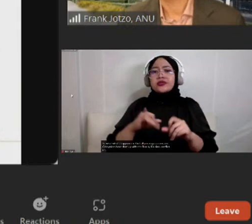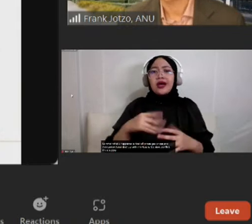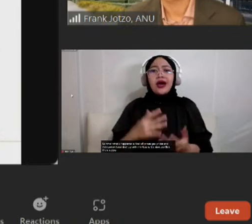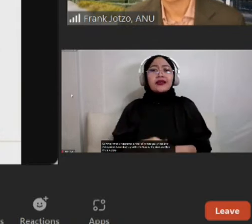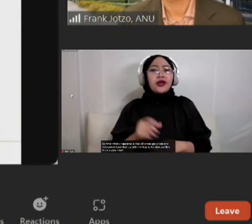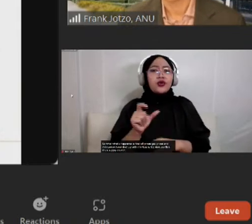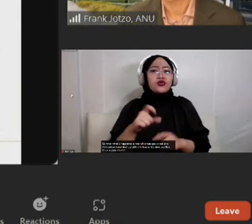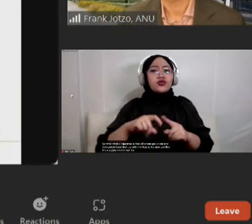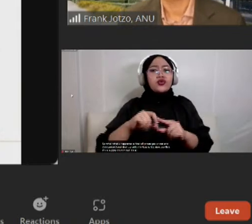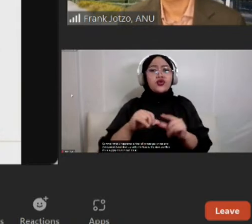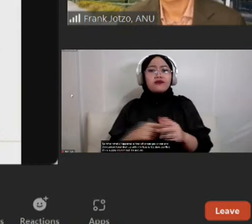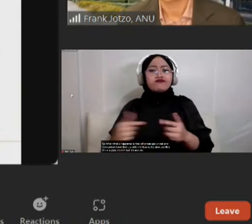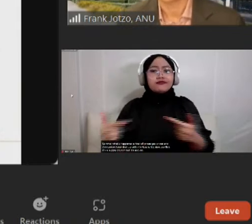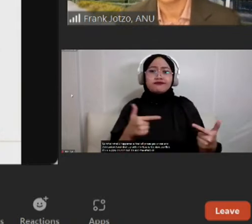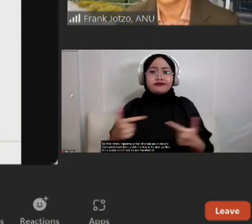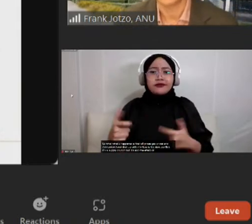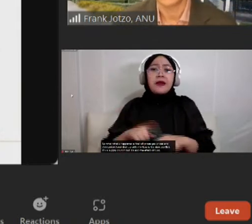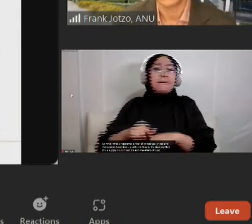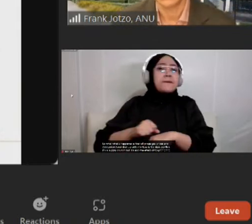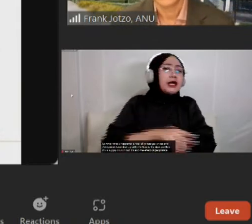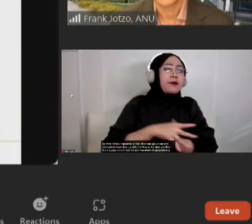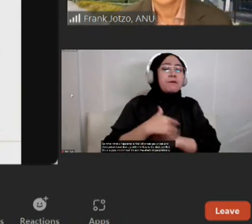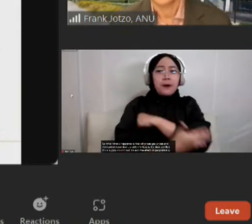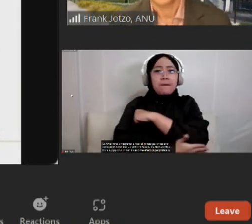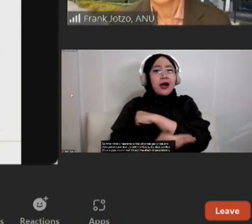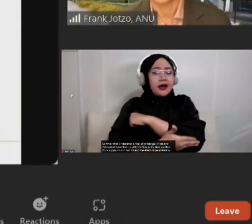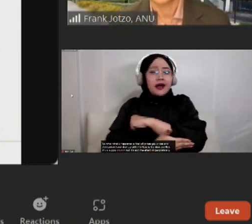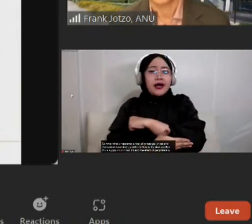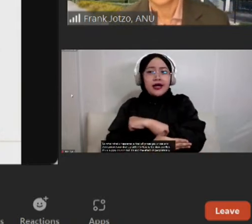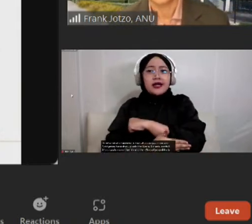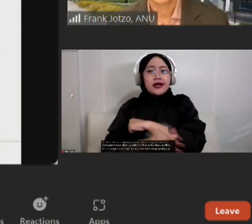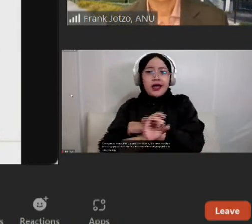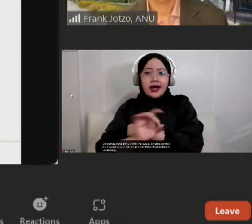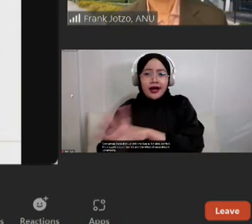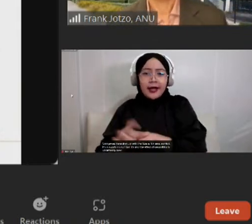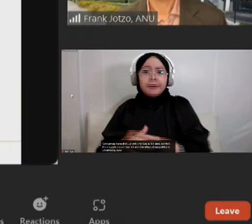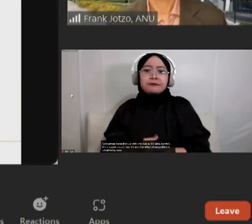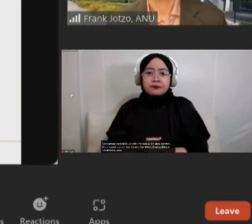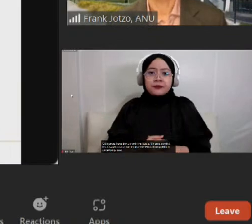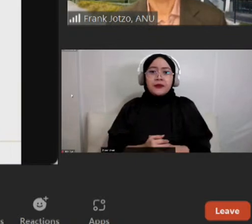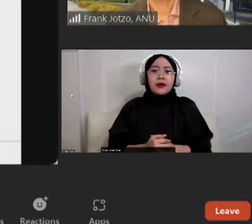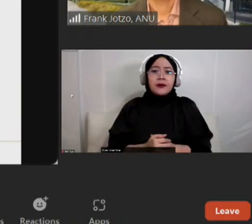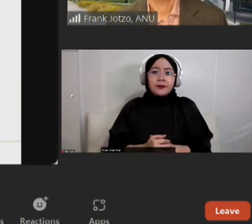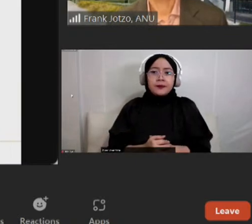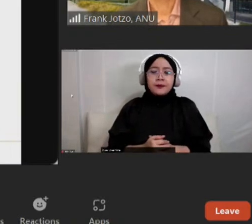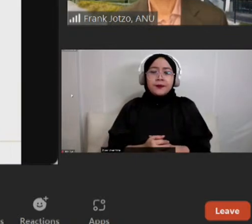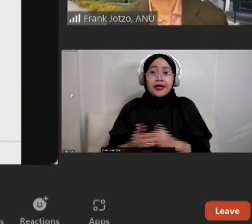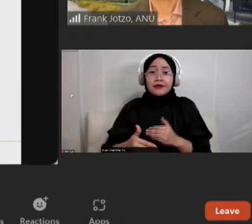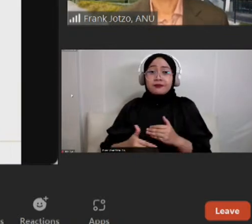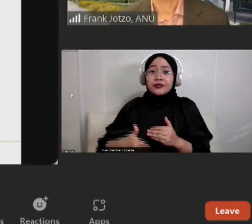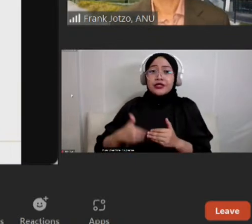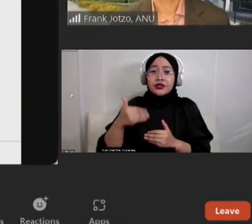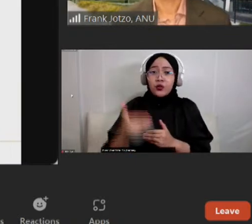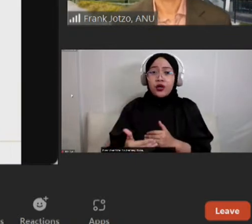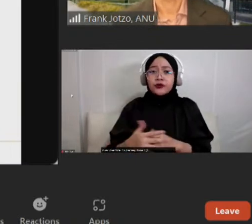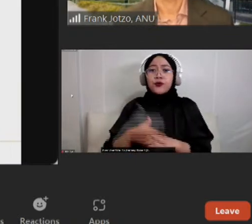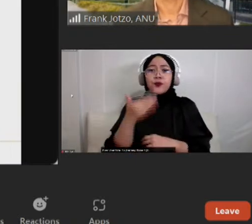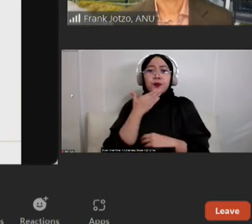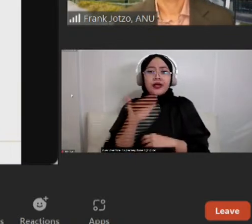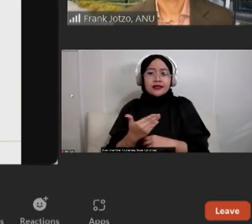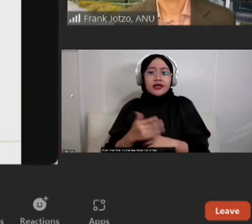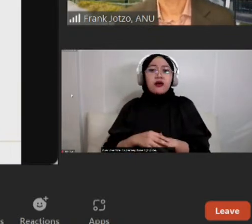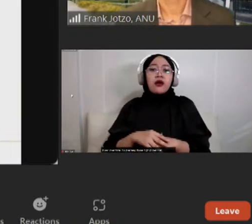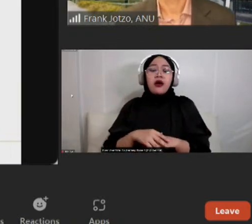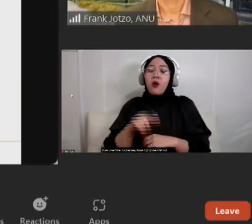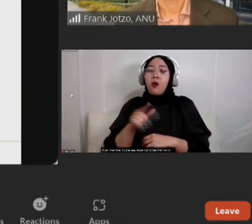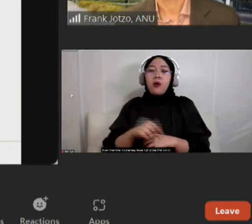supply crunch, but it's also the effect of geopolitical uncertainty. Now, over time, it's precisely those high